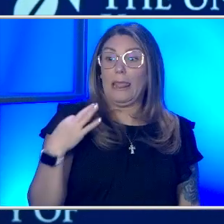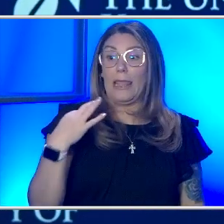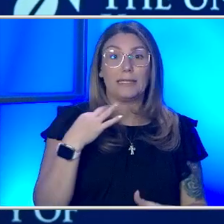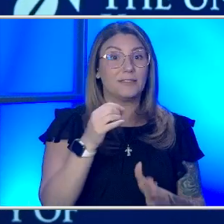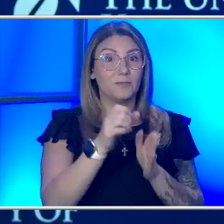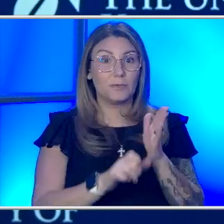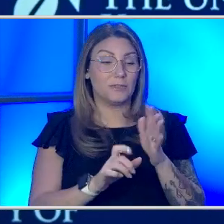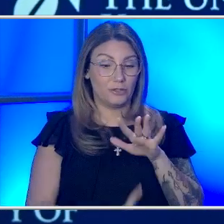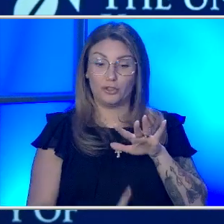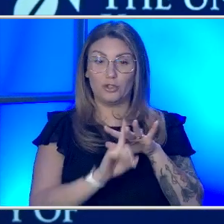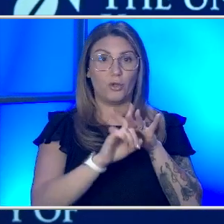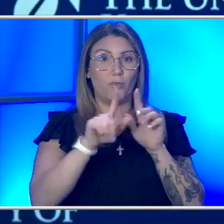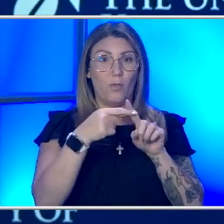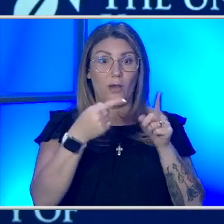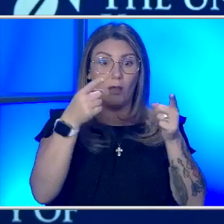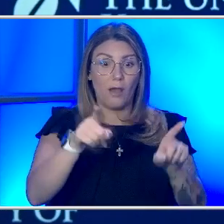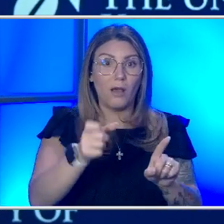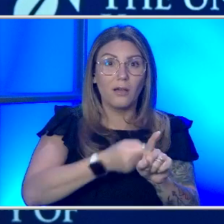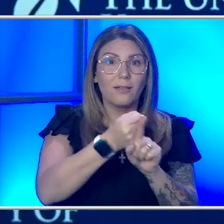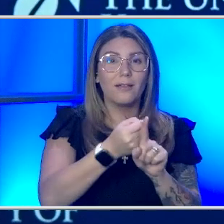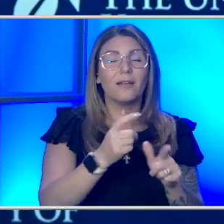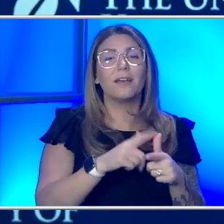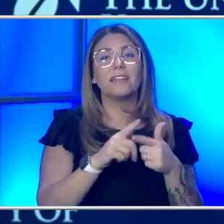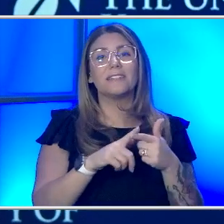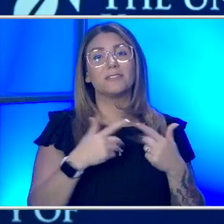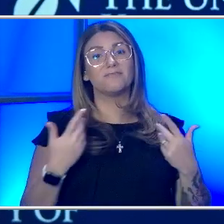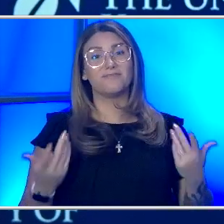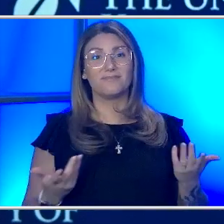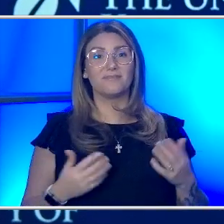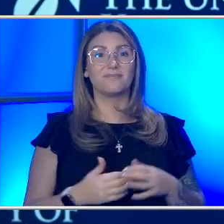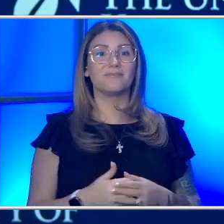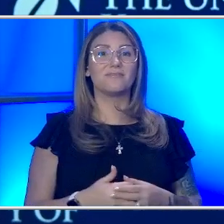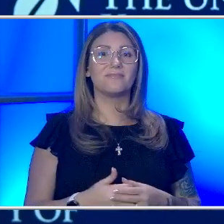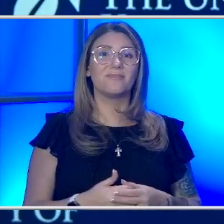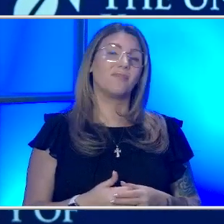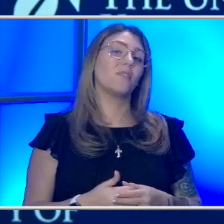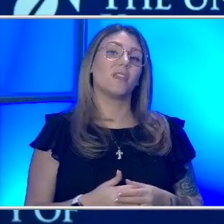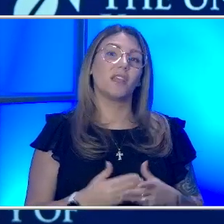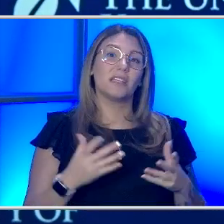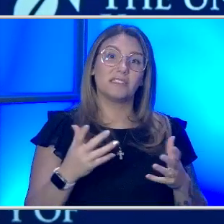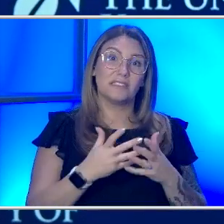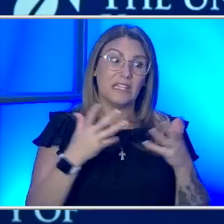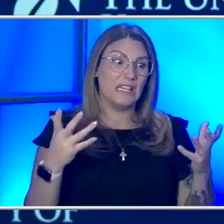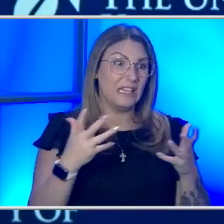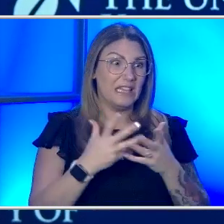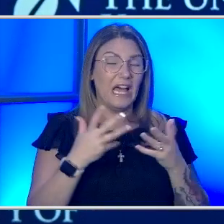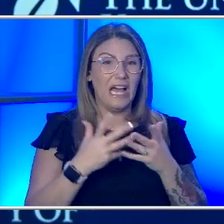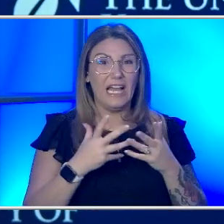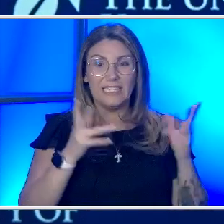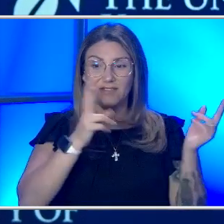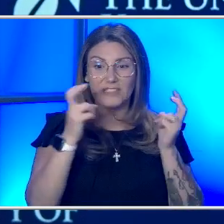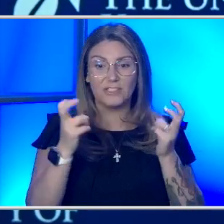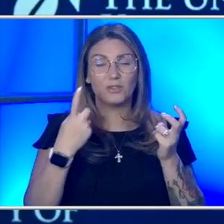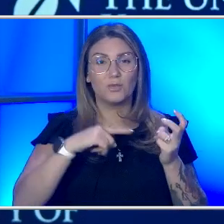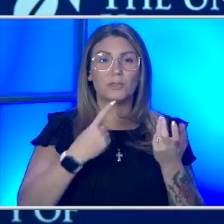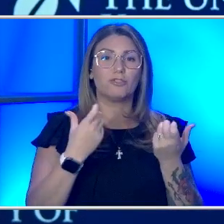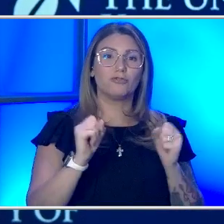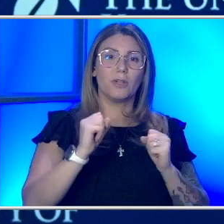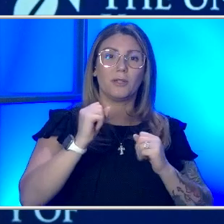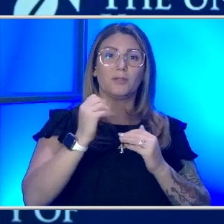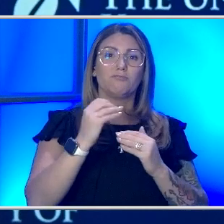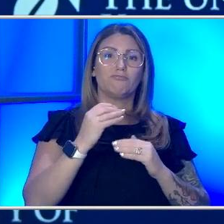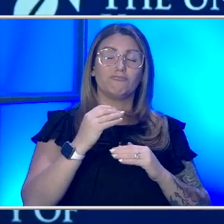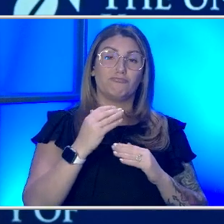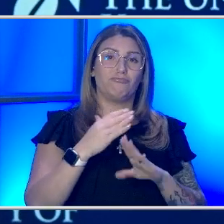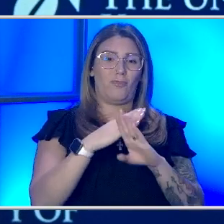and it's always a 5-alarm fire in a lot of ways. And we try to keep it from being that, but there's all these unknowns, and how